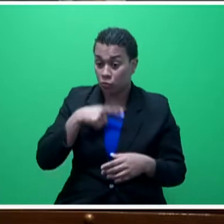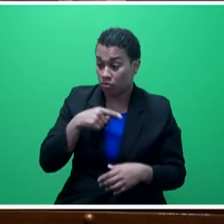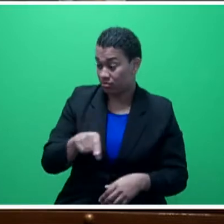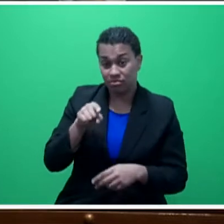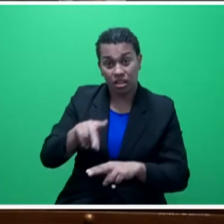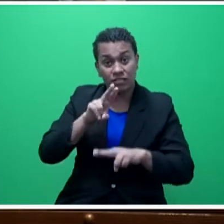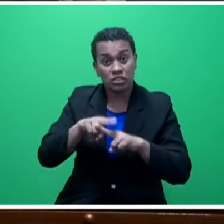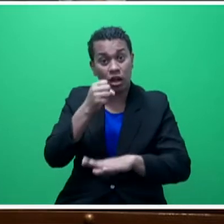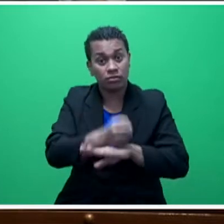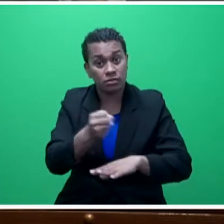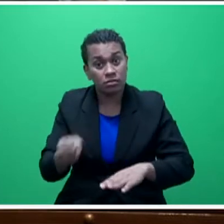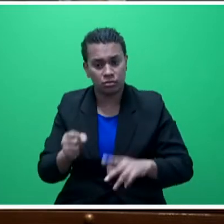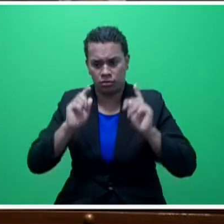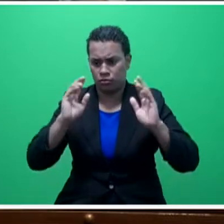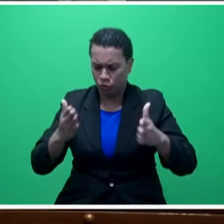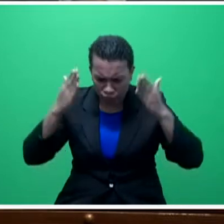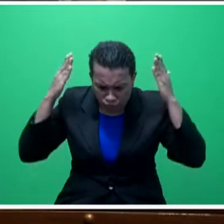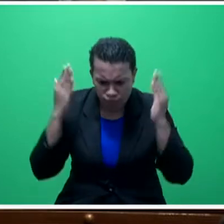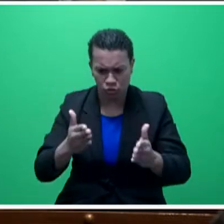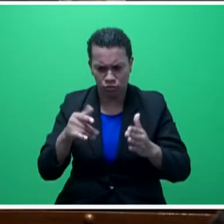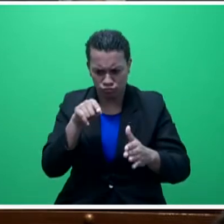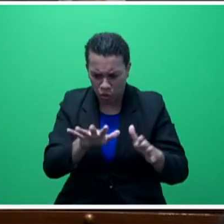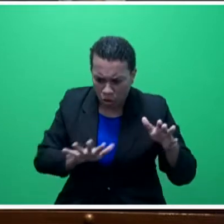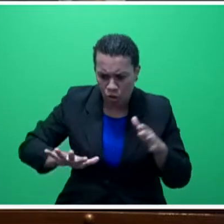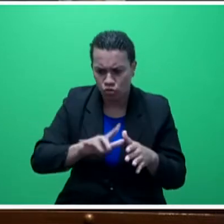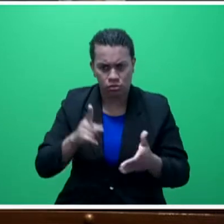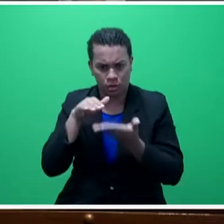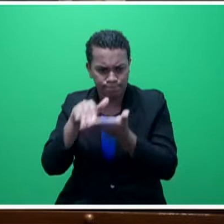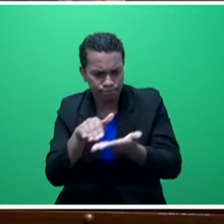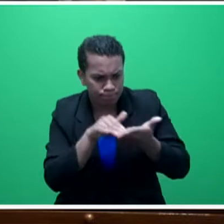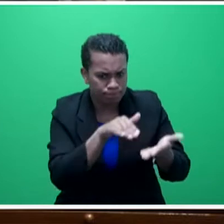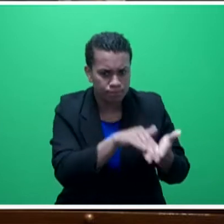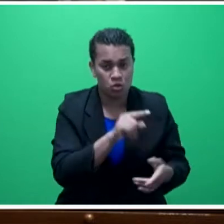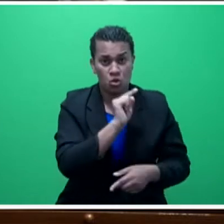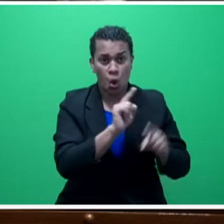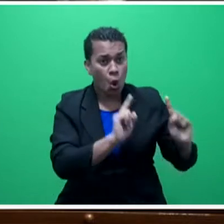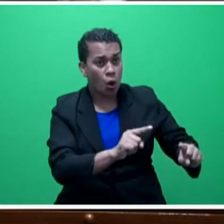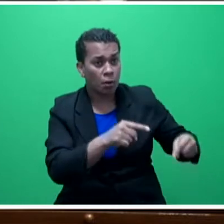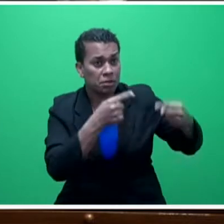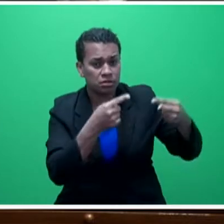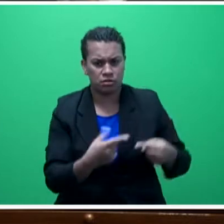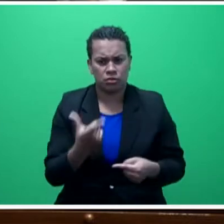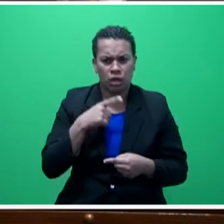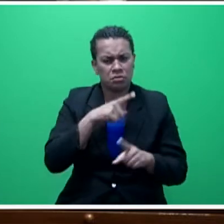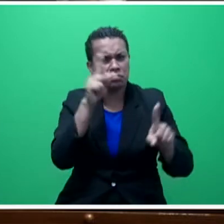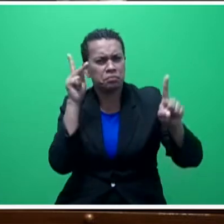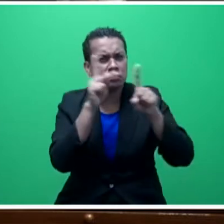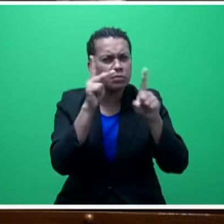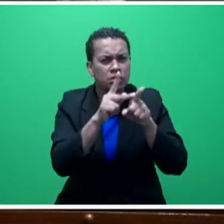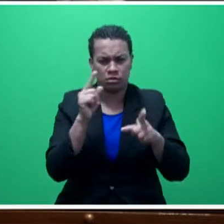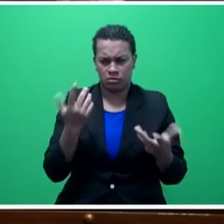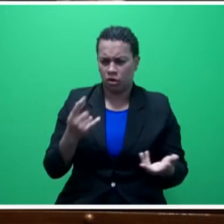our friends on the other side of the House. From demanding pay cuts for the civil servants in an attempt to save their own